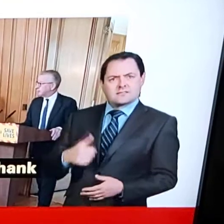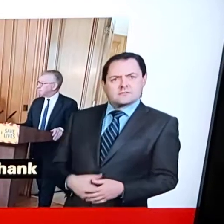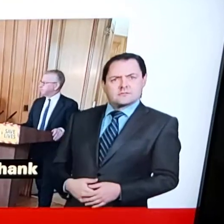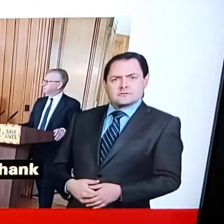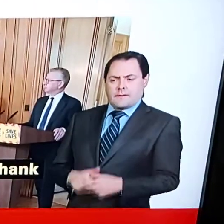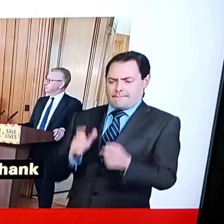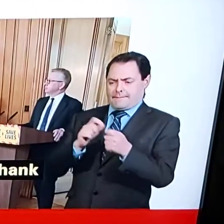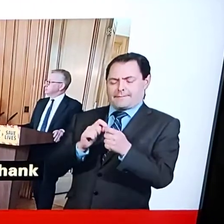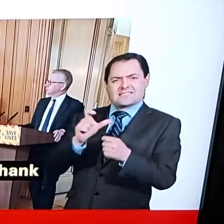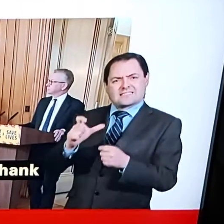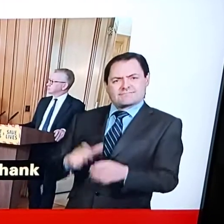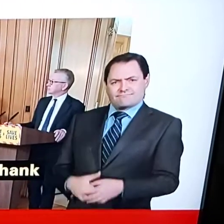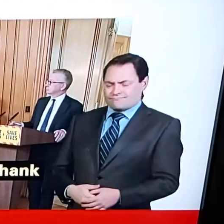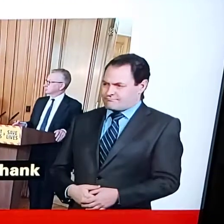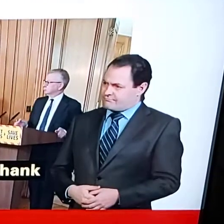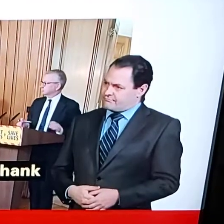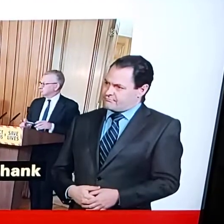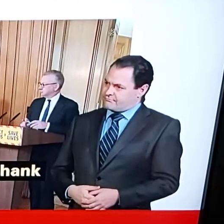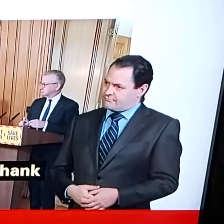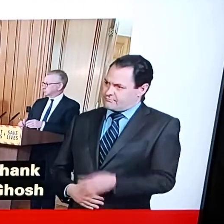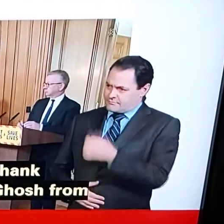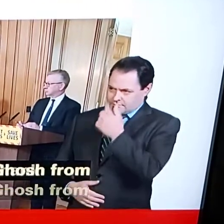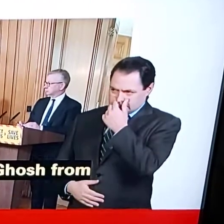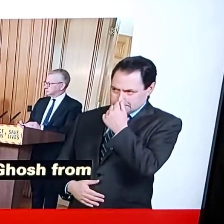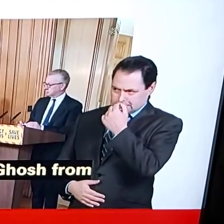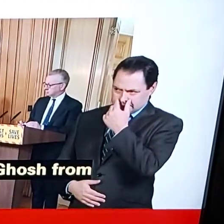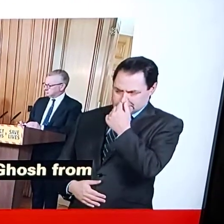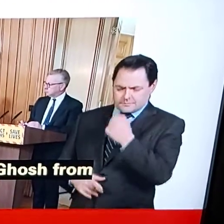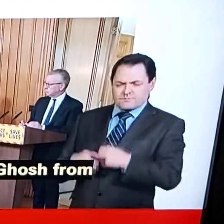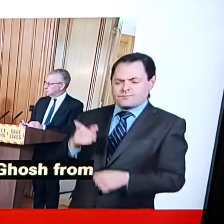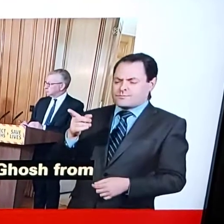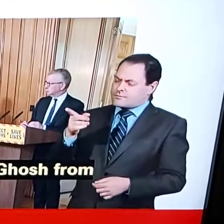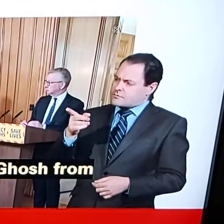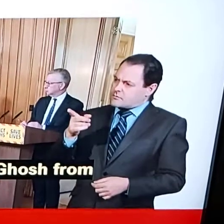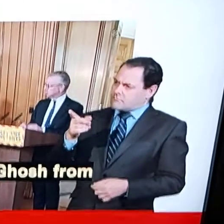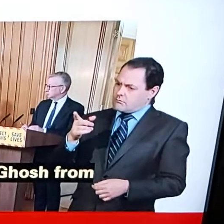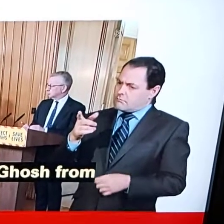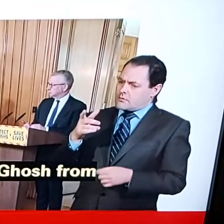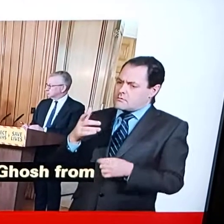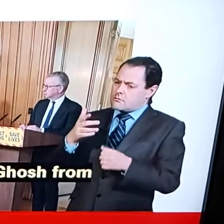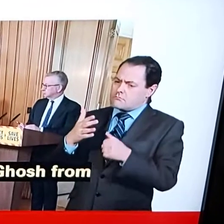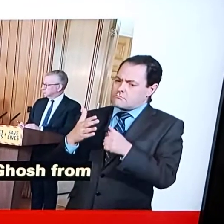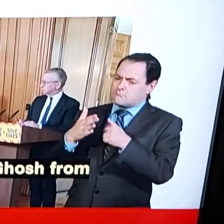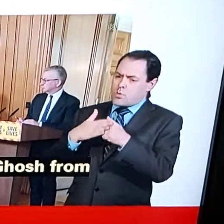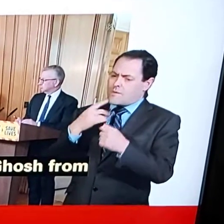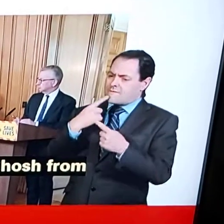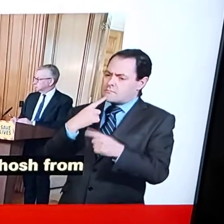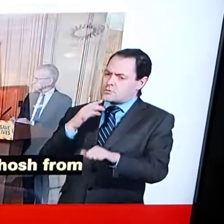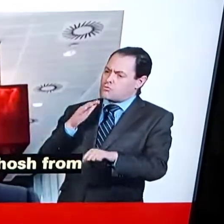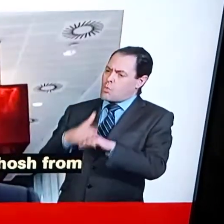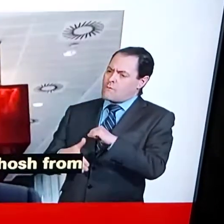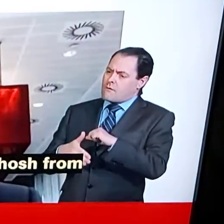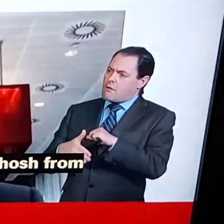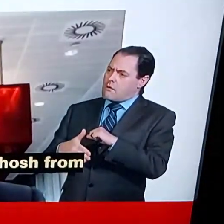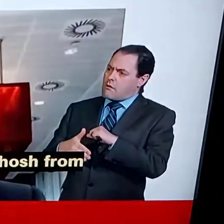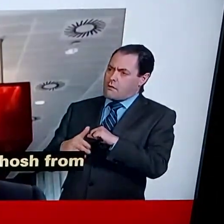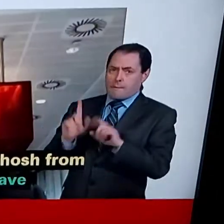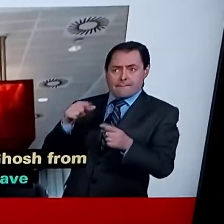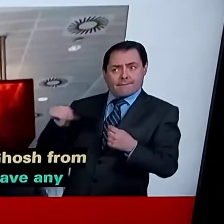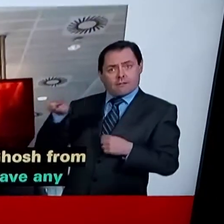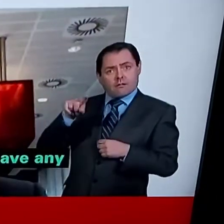from the BBC. Pollab. Mr. Gove, do you have any indication so far as to whether people are